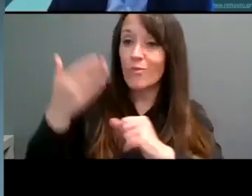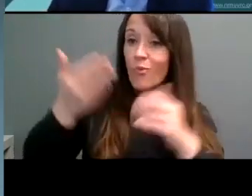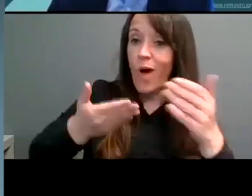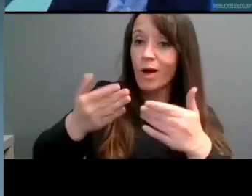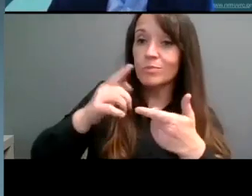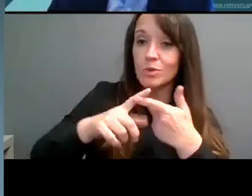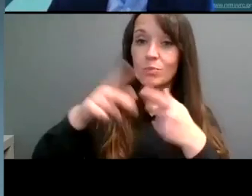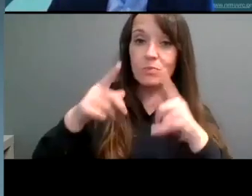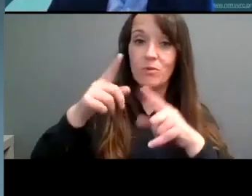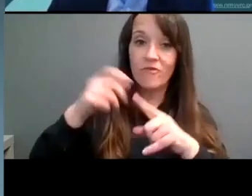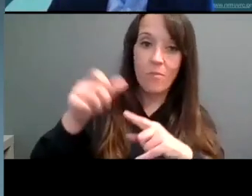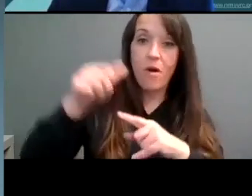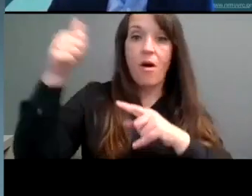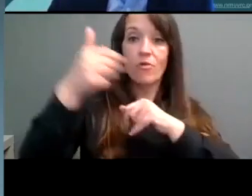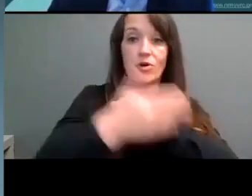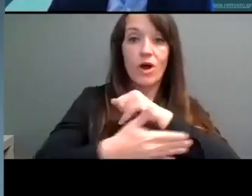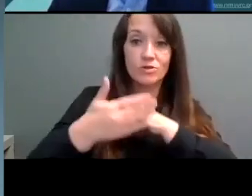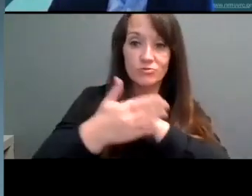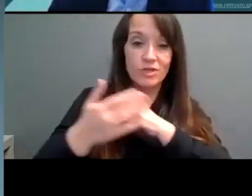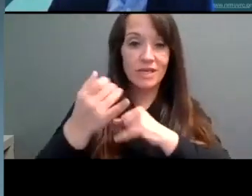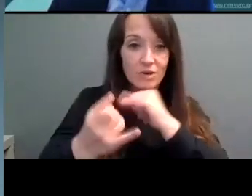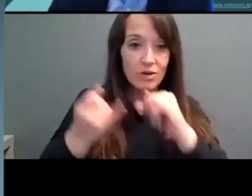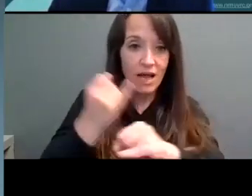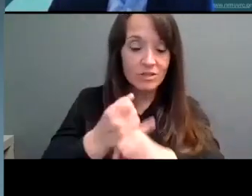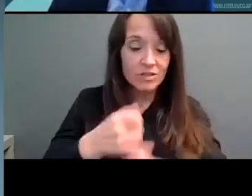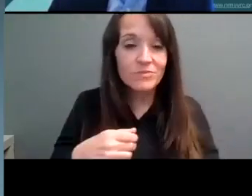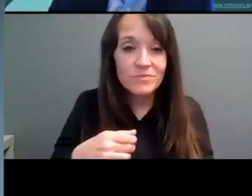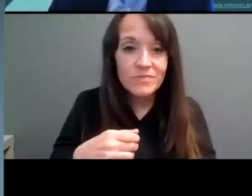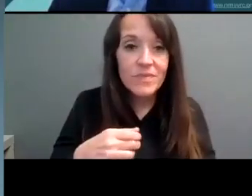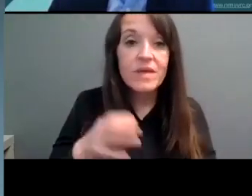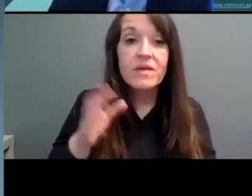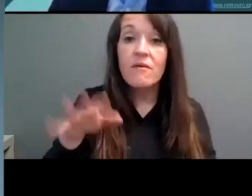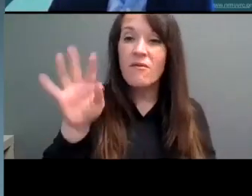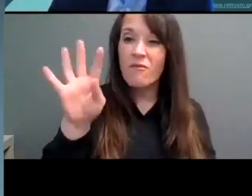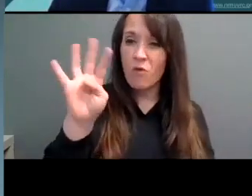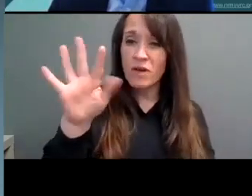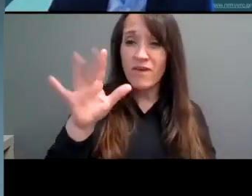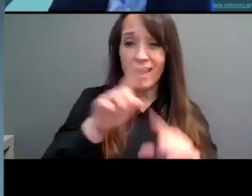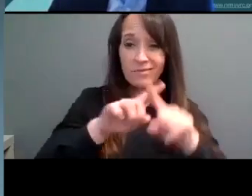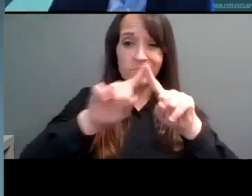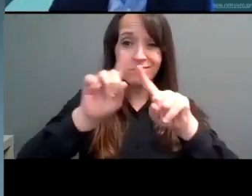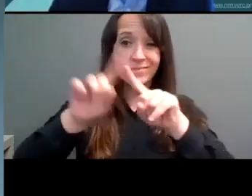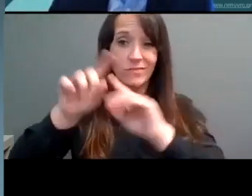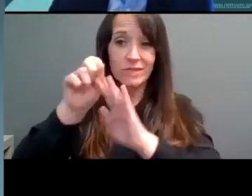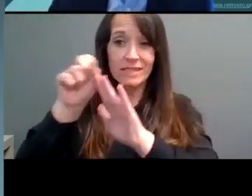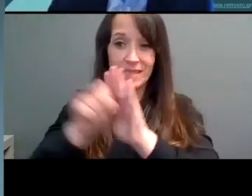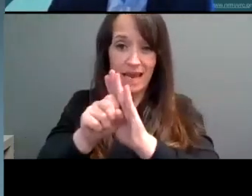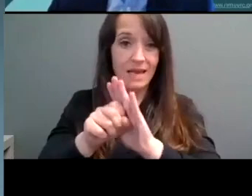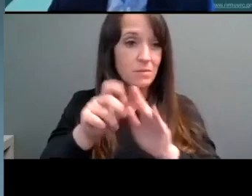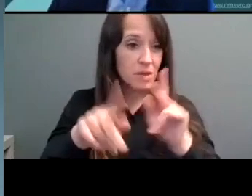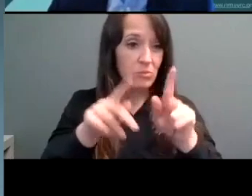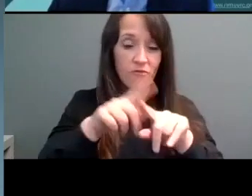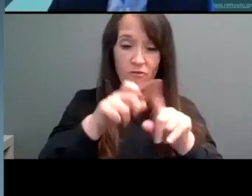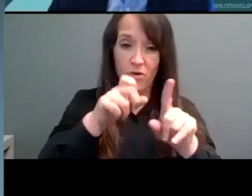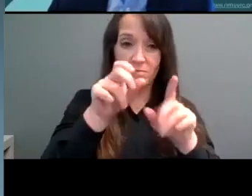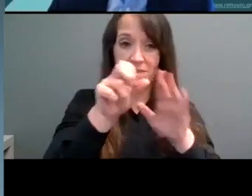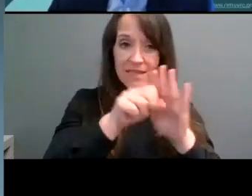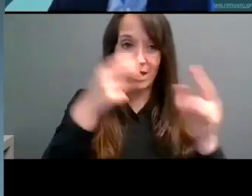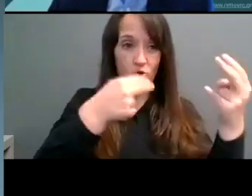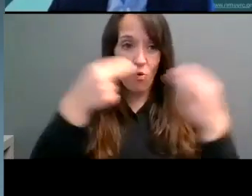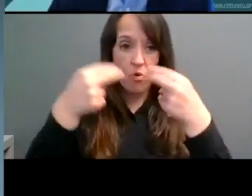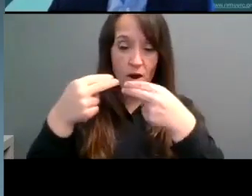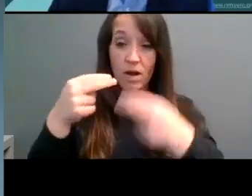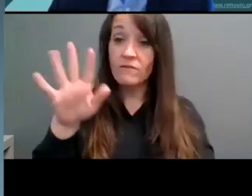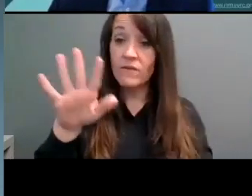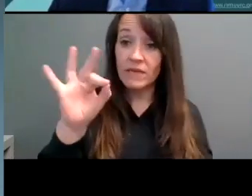The 560 US registrants represent 45 states in addition to DC, and 59%